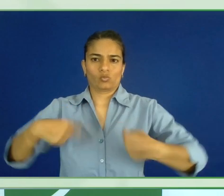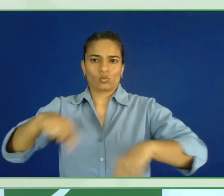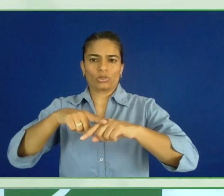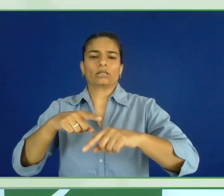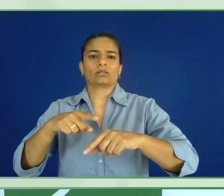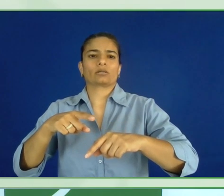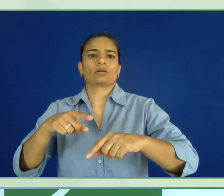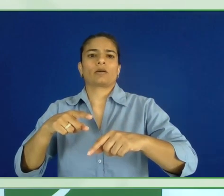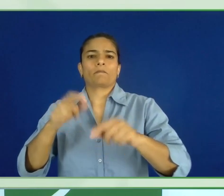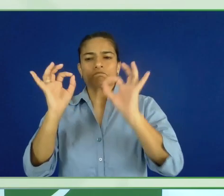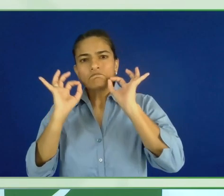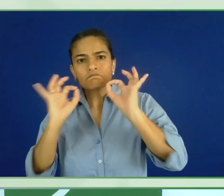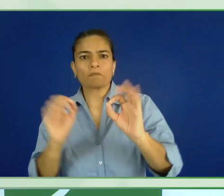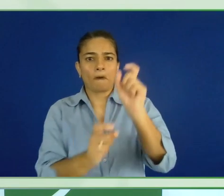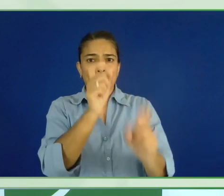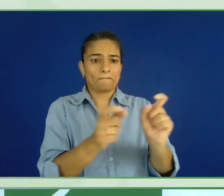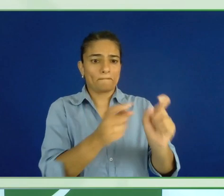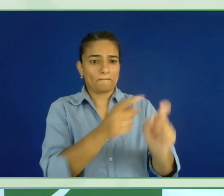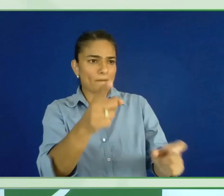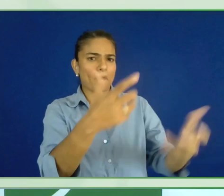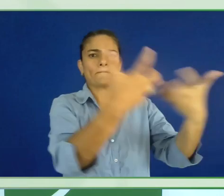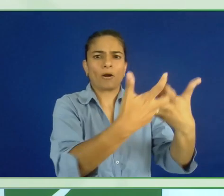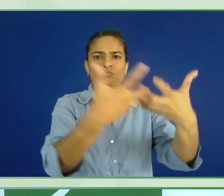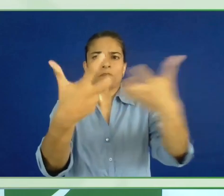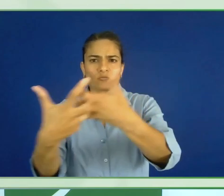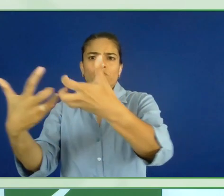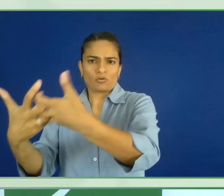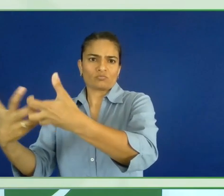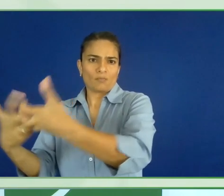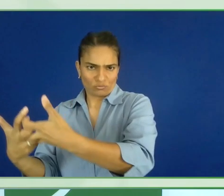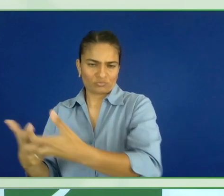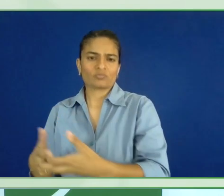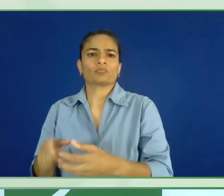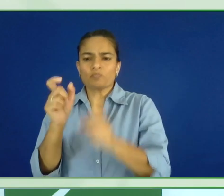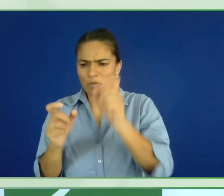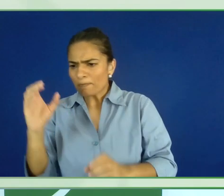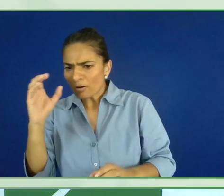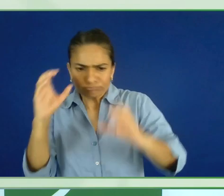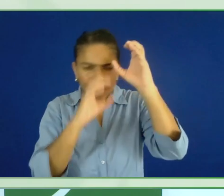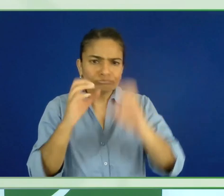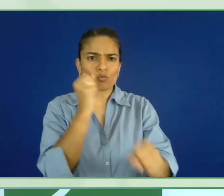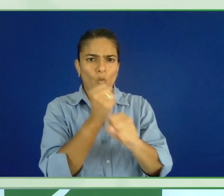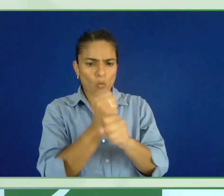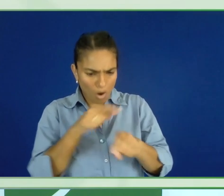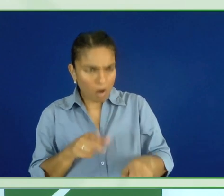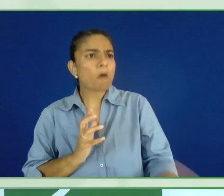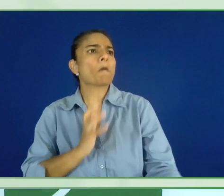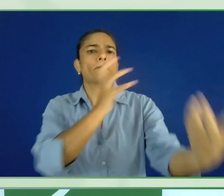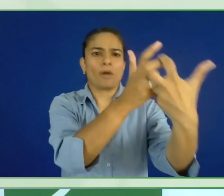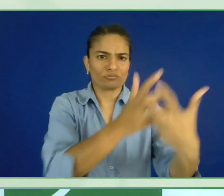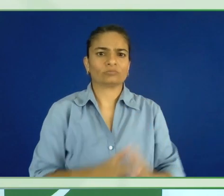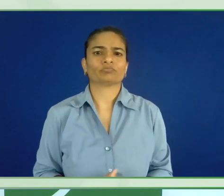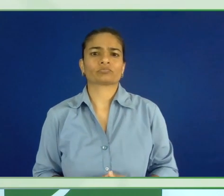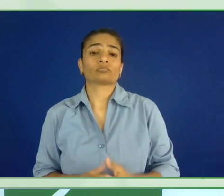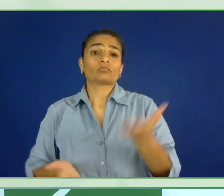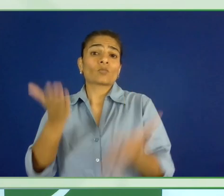but more match among job opportunities and job seekers. Because sometimes it's true that most companies will just tell, okay, I want a person who